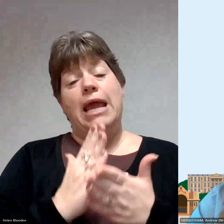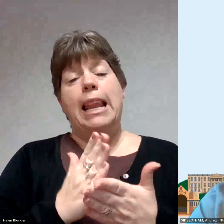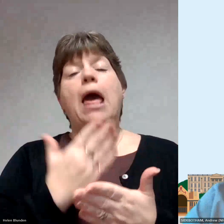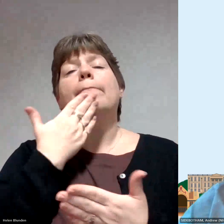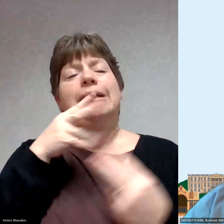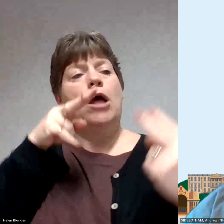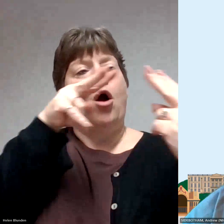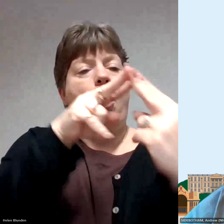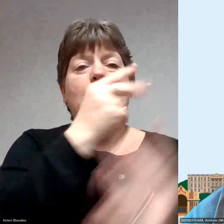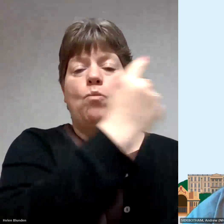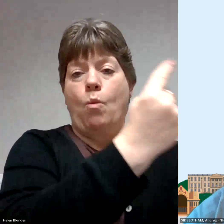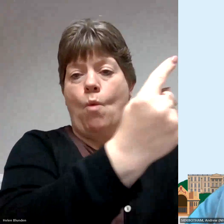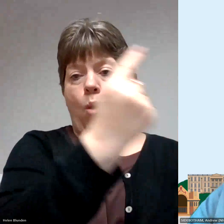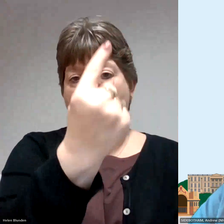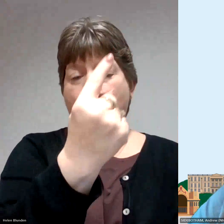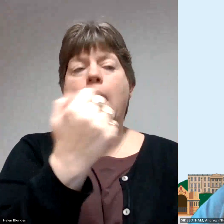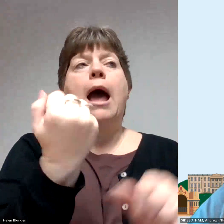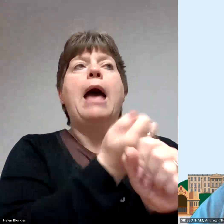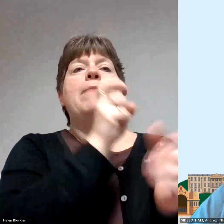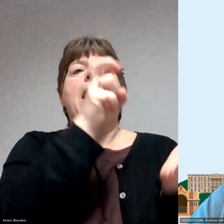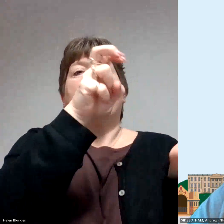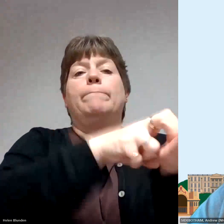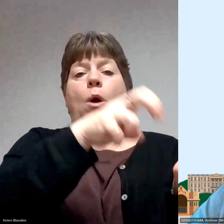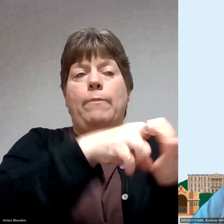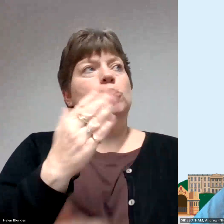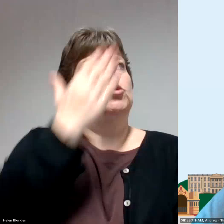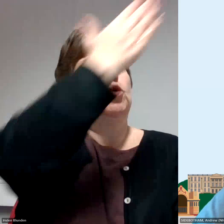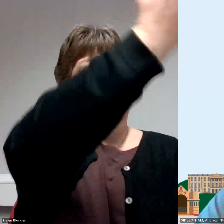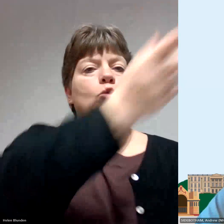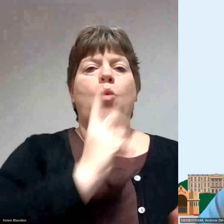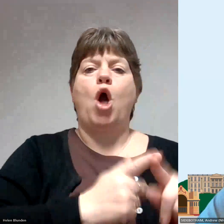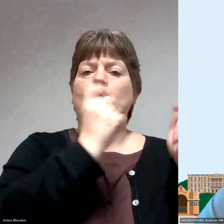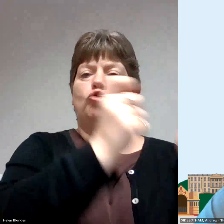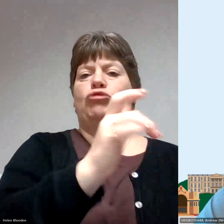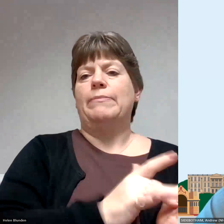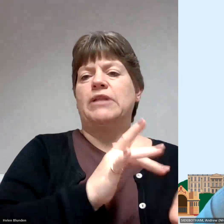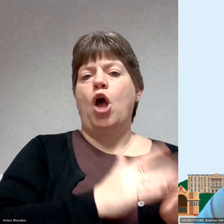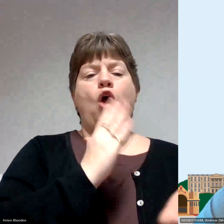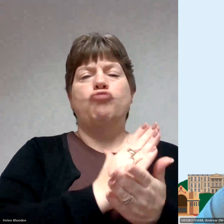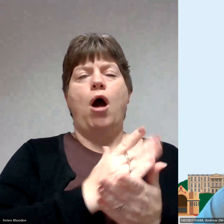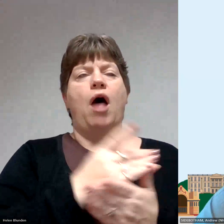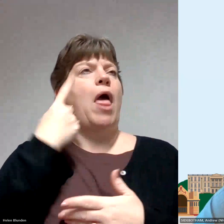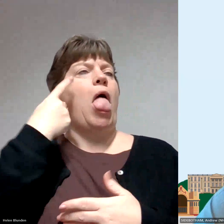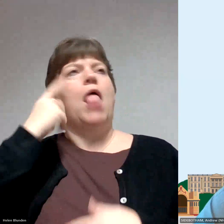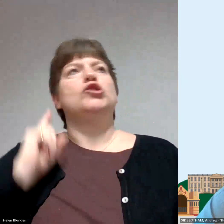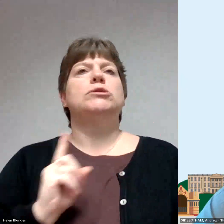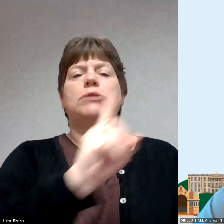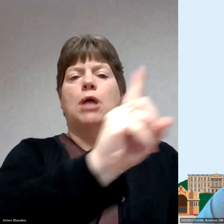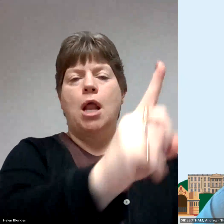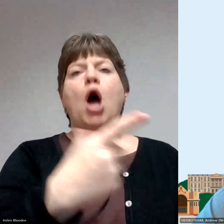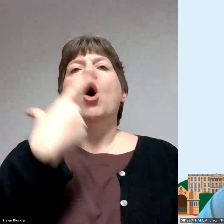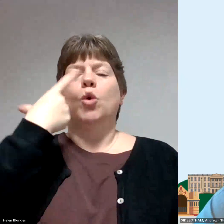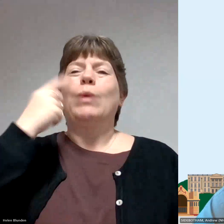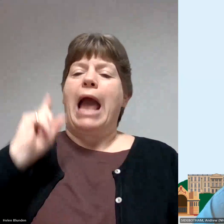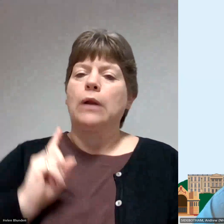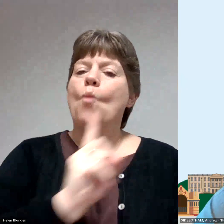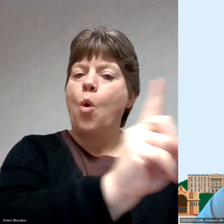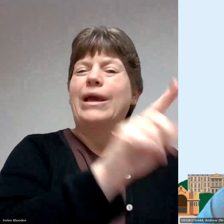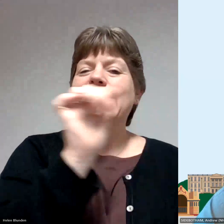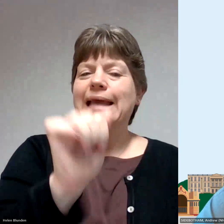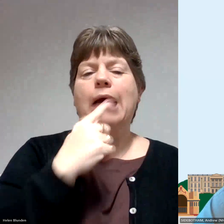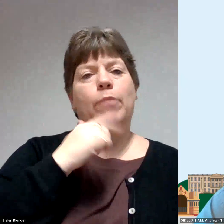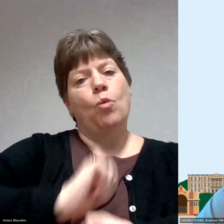contact 111, make that appointment rather than just rocking up, even though you can just rock up.